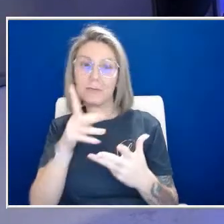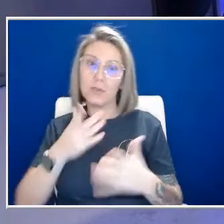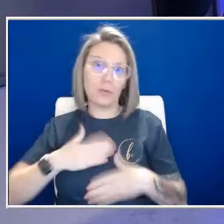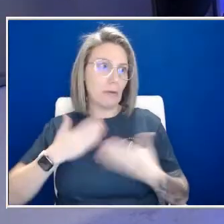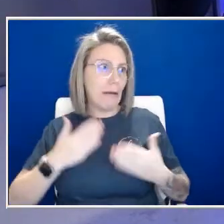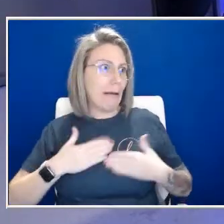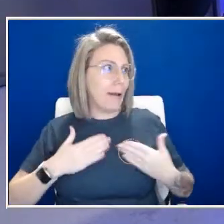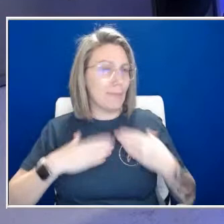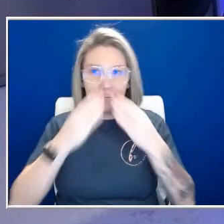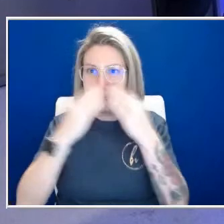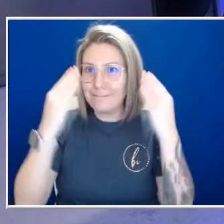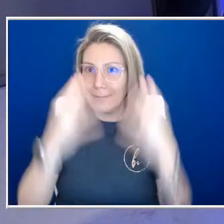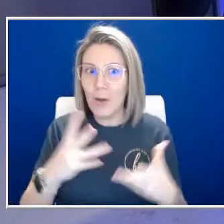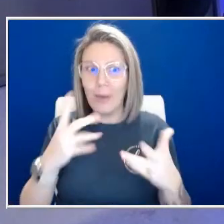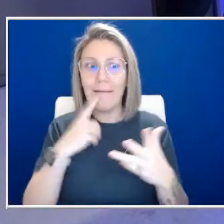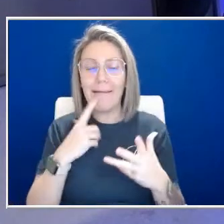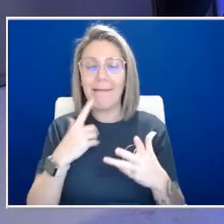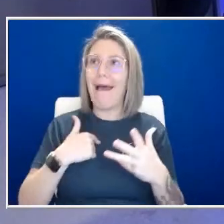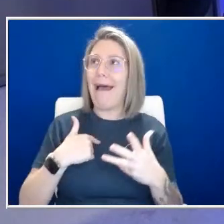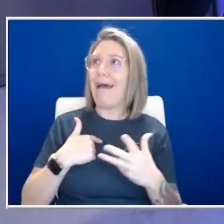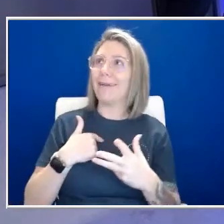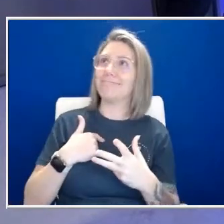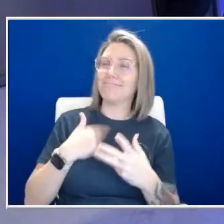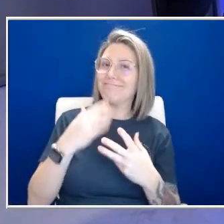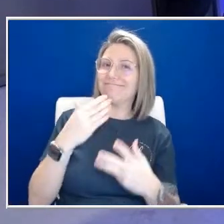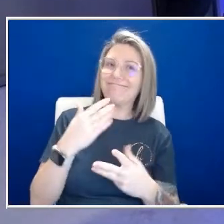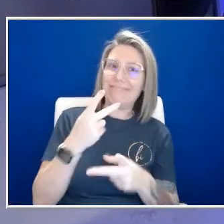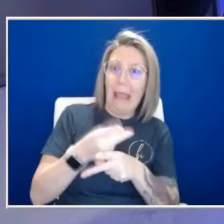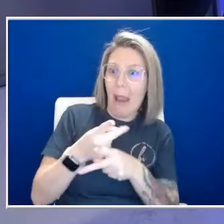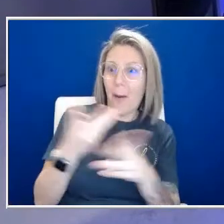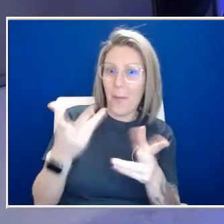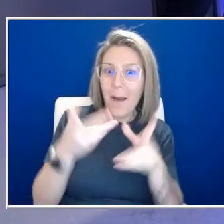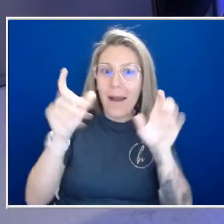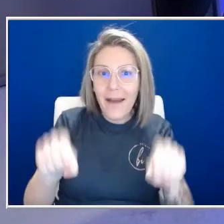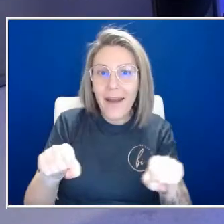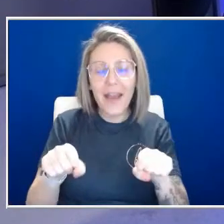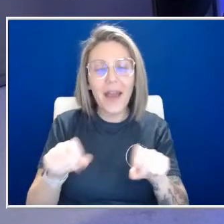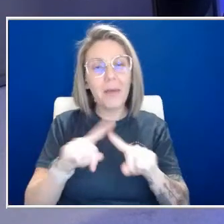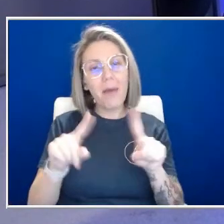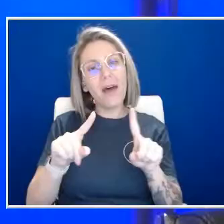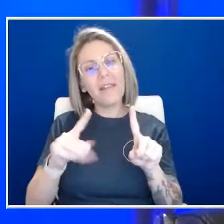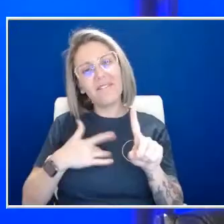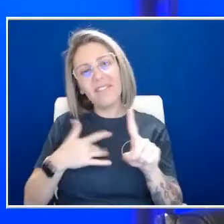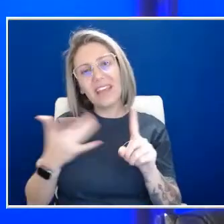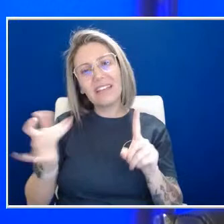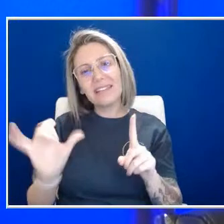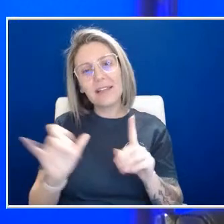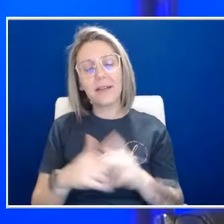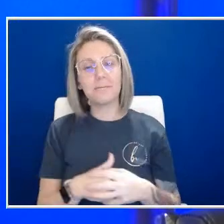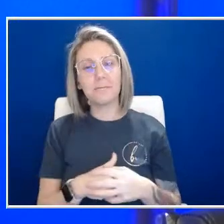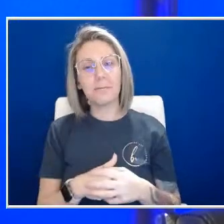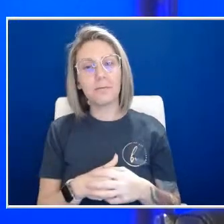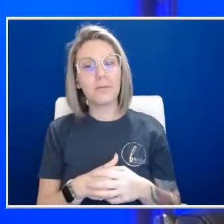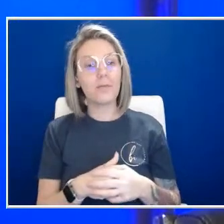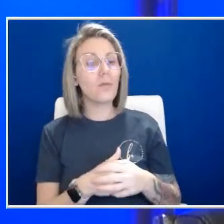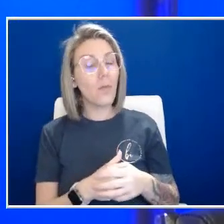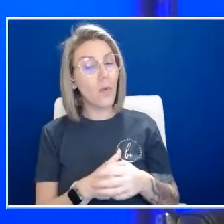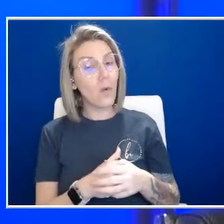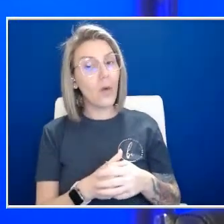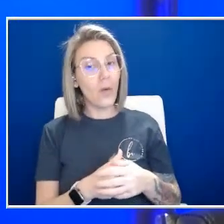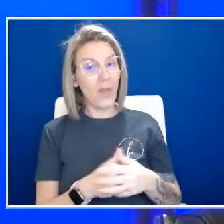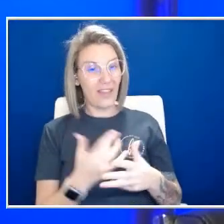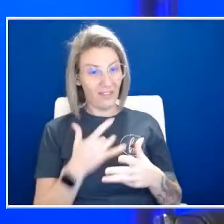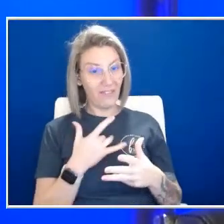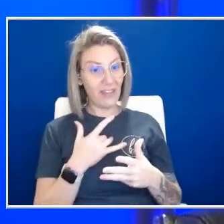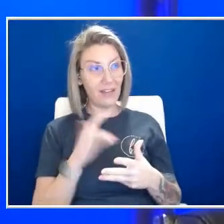care what you can do, but what is, other than the feeling, what's it like? Well, it feels part of my tongue. It does